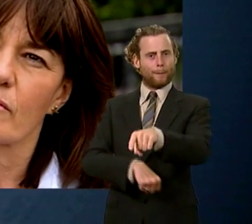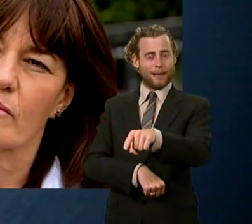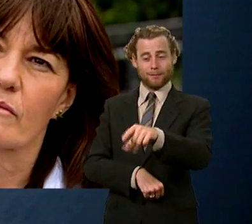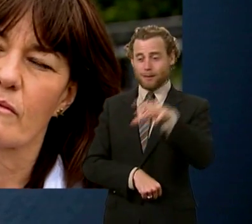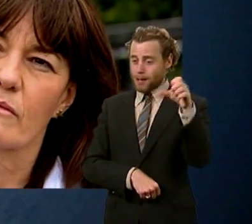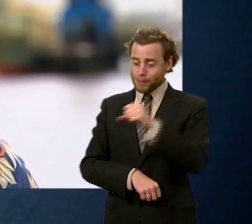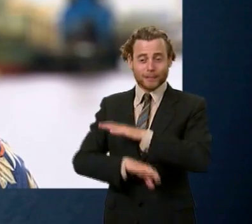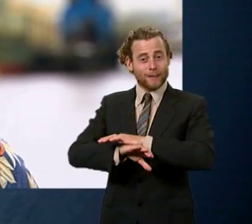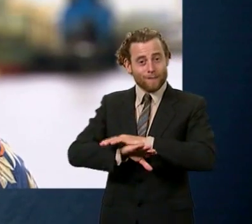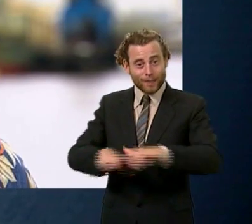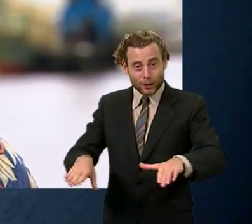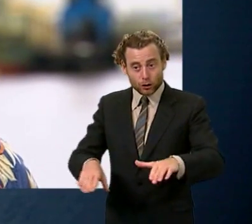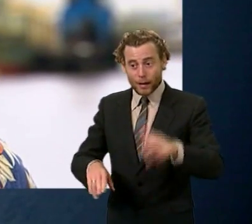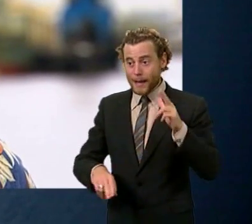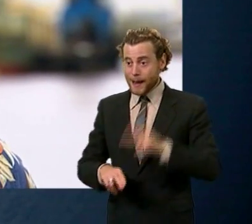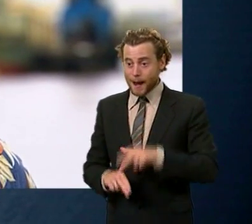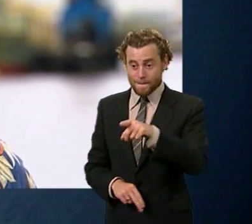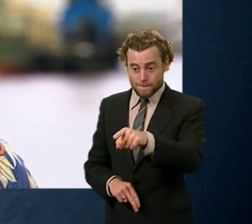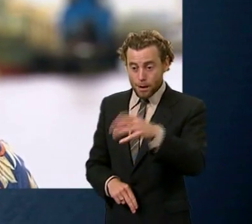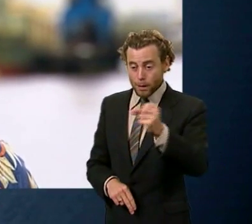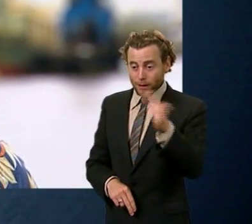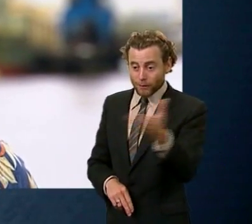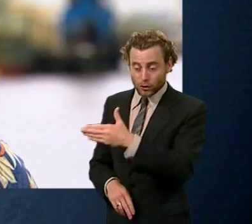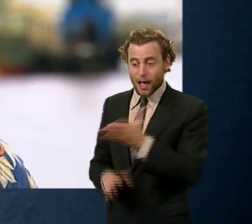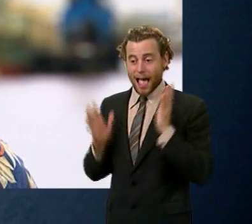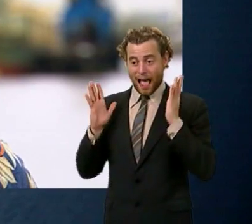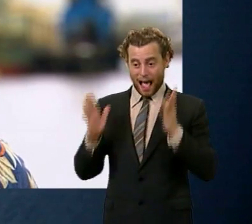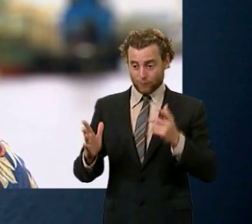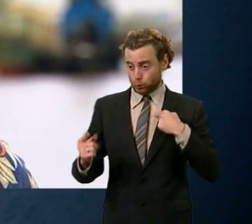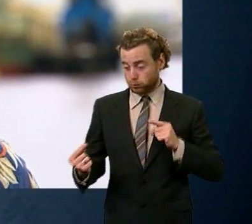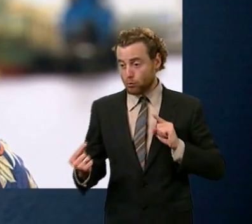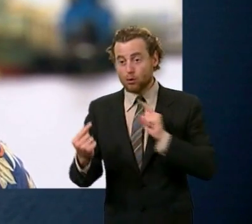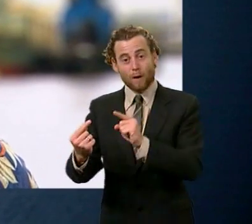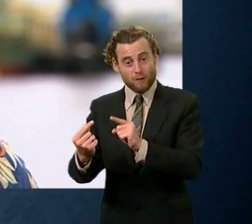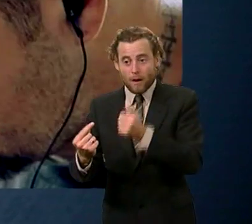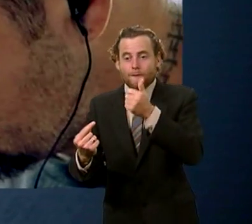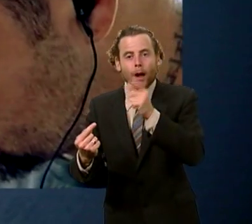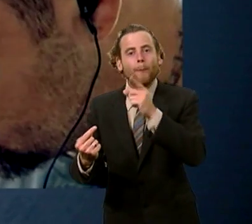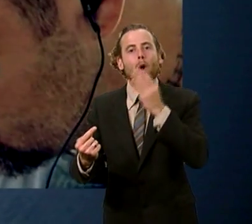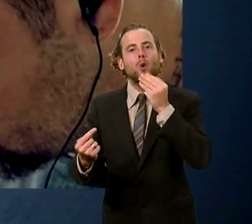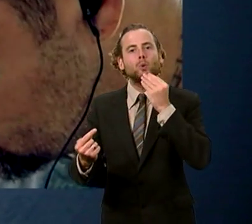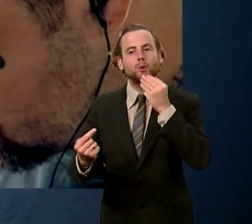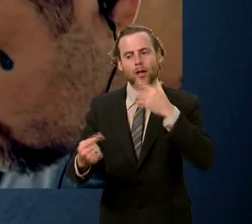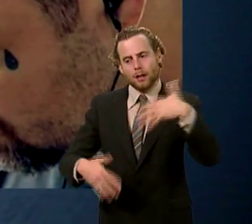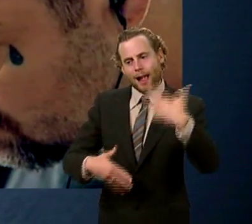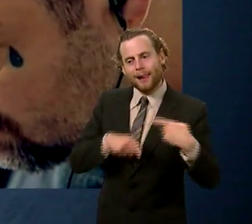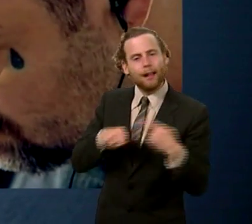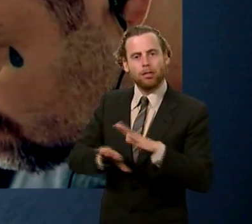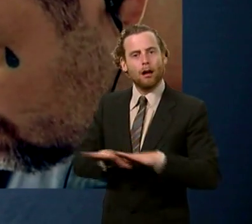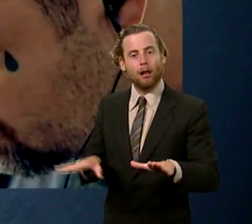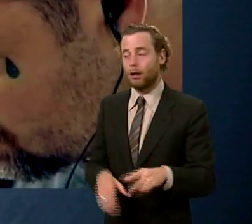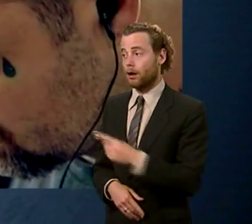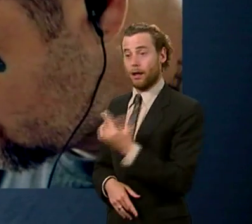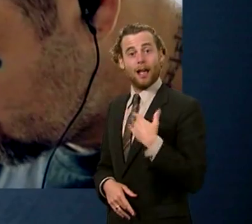if it requires confrontation in which we use non-lethal force to defend ourselves and our mission, then so be it. Ken, who lives